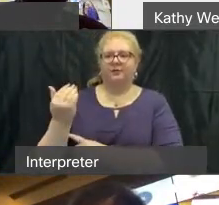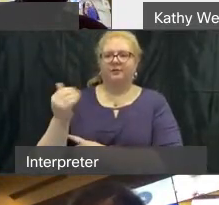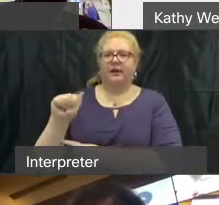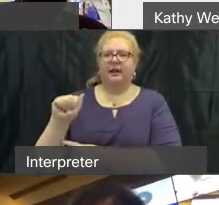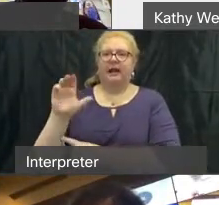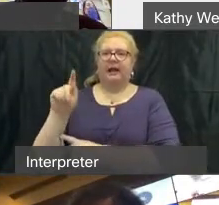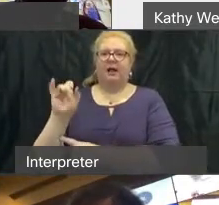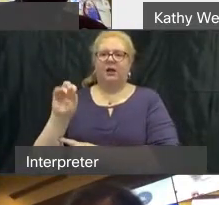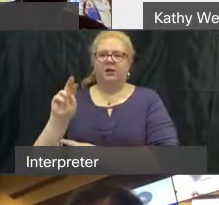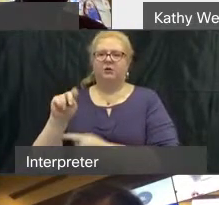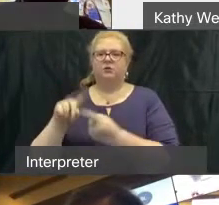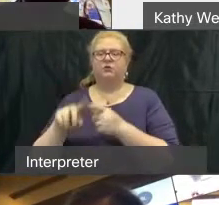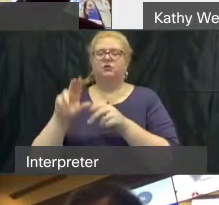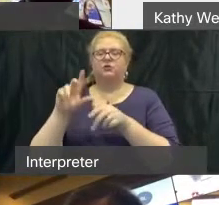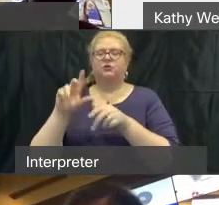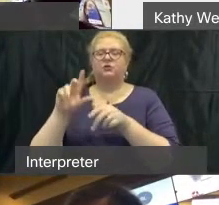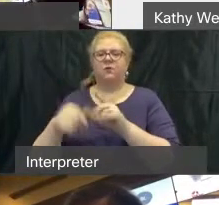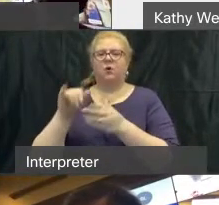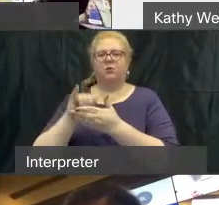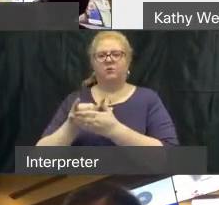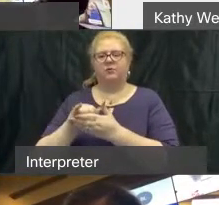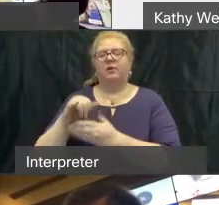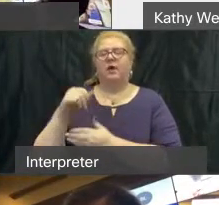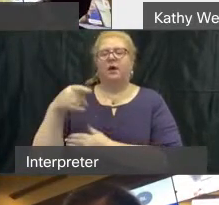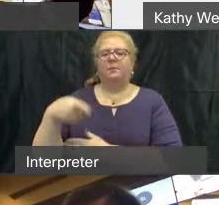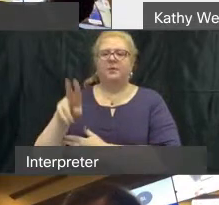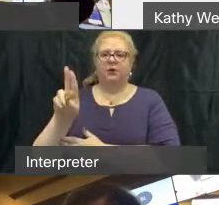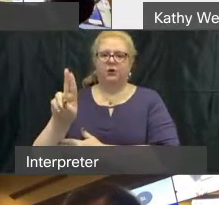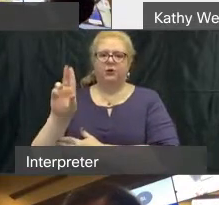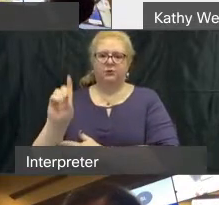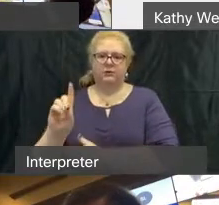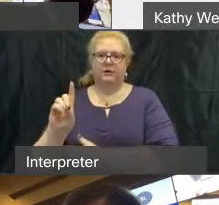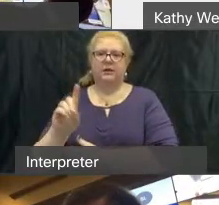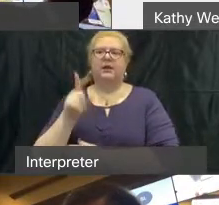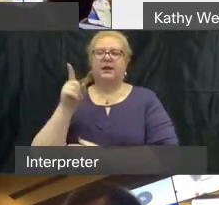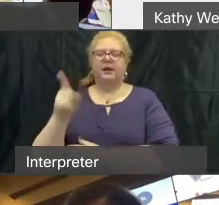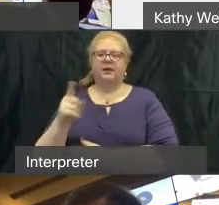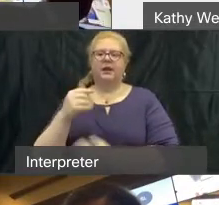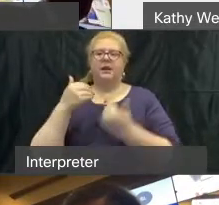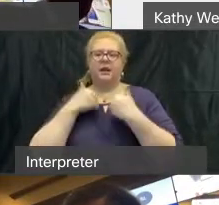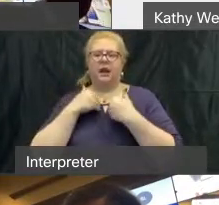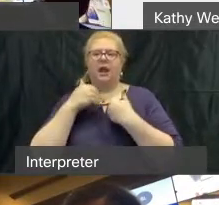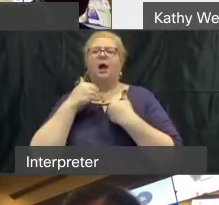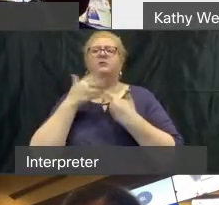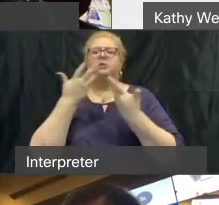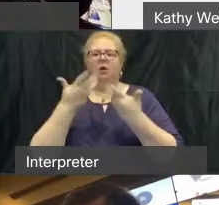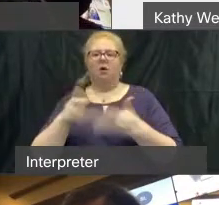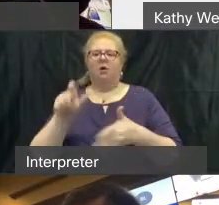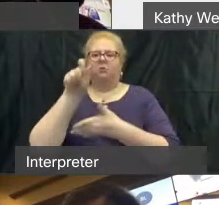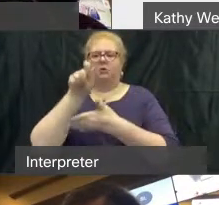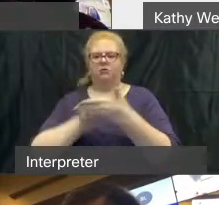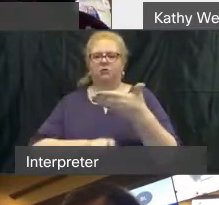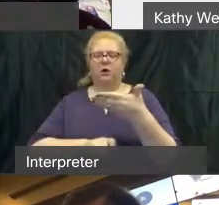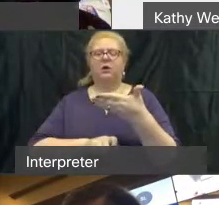revoke the PUD, and he has rendered an opinion. And I would like him to